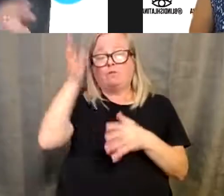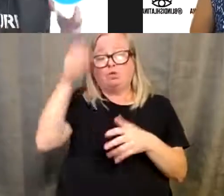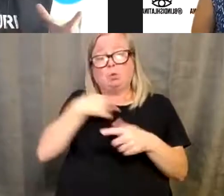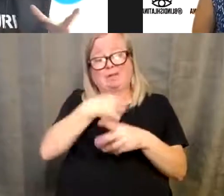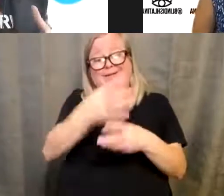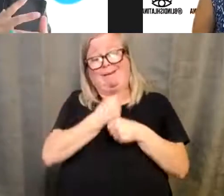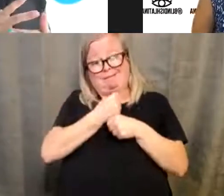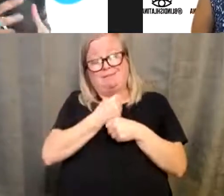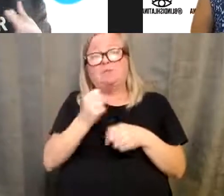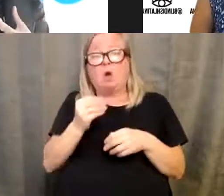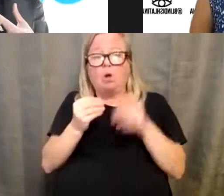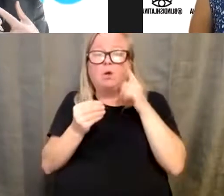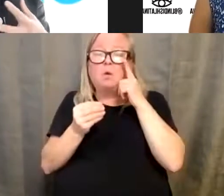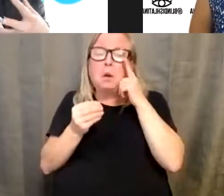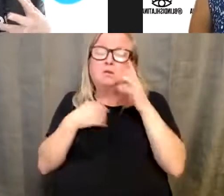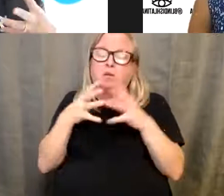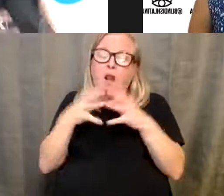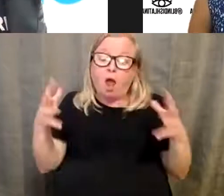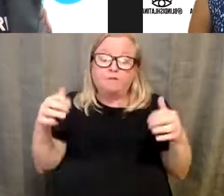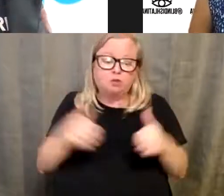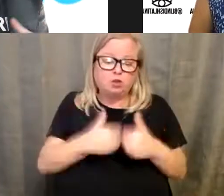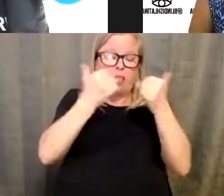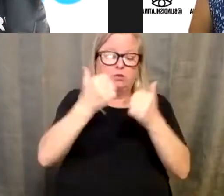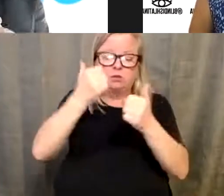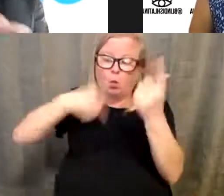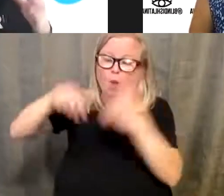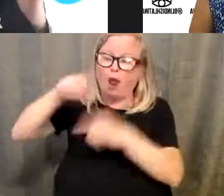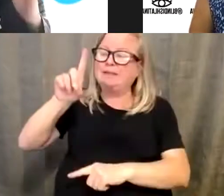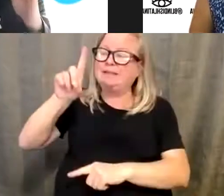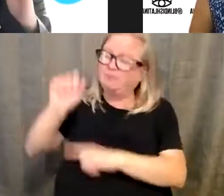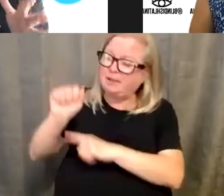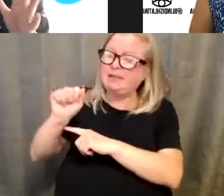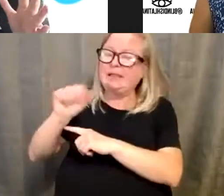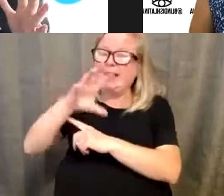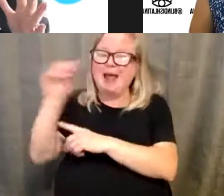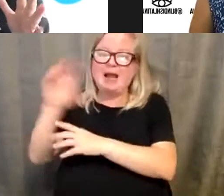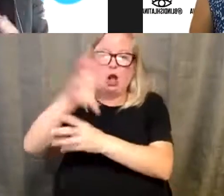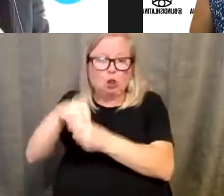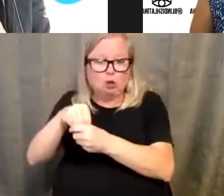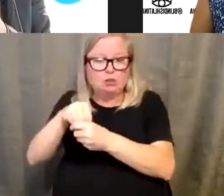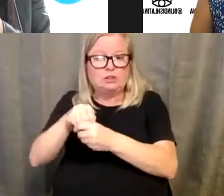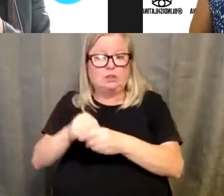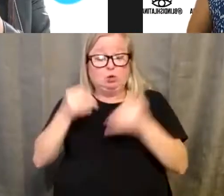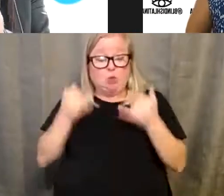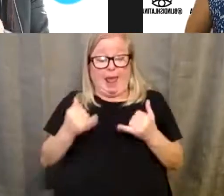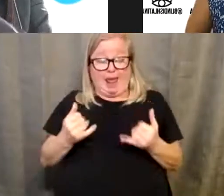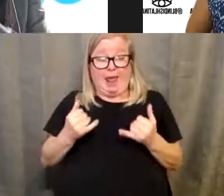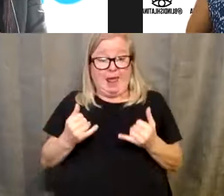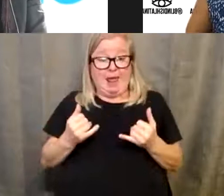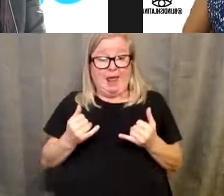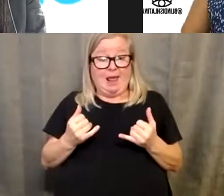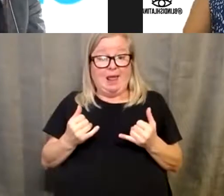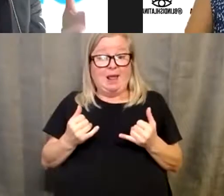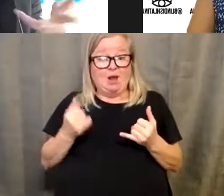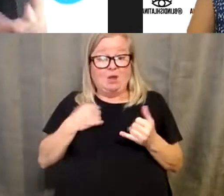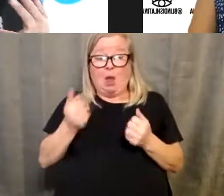of the challenges around disability and inclusion. I mean, just getting to this point where Zoom is providing free